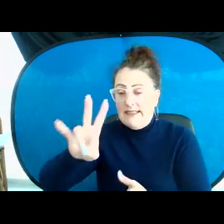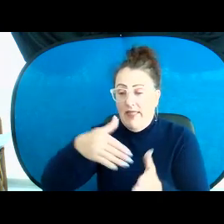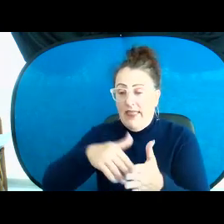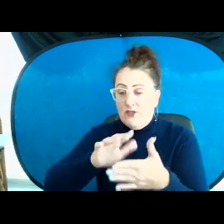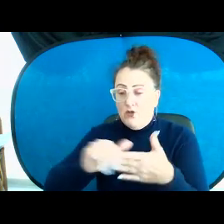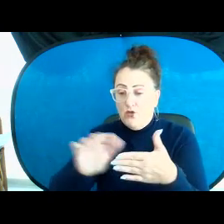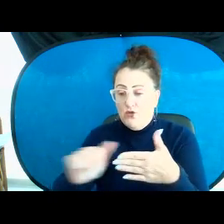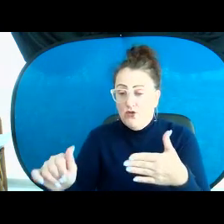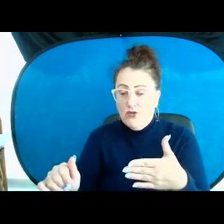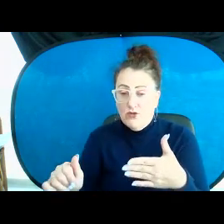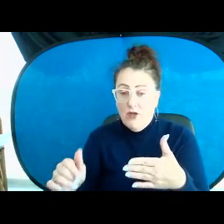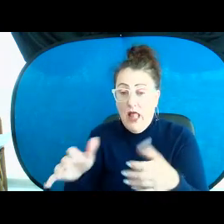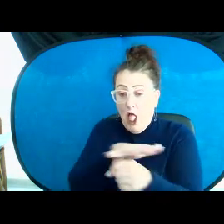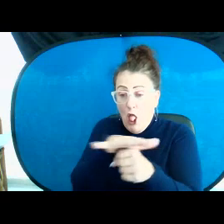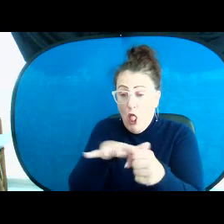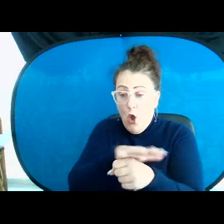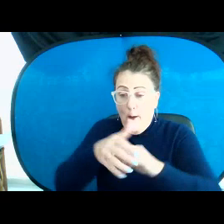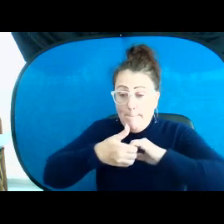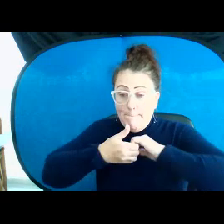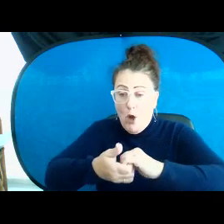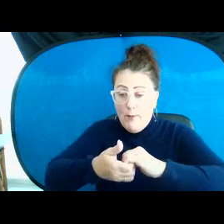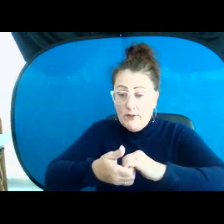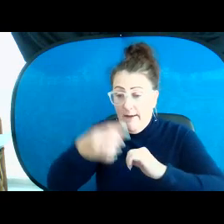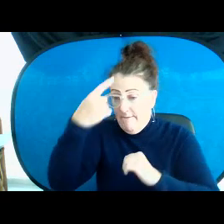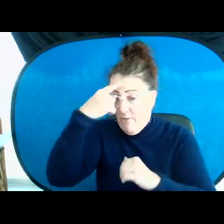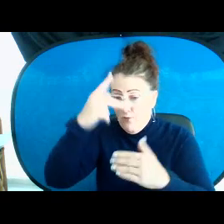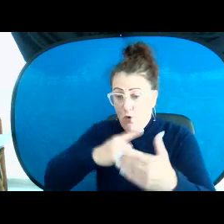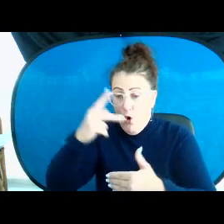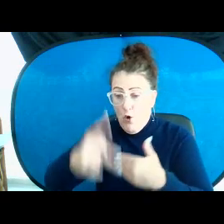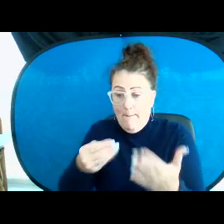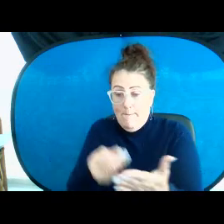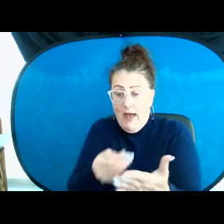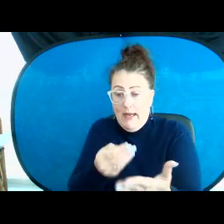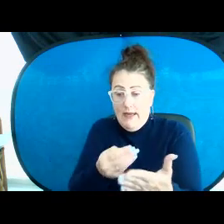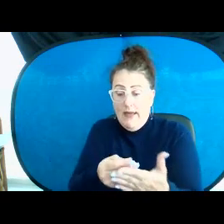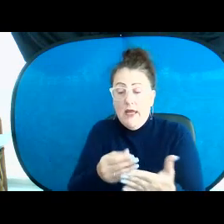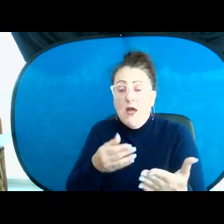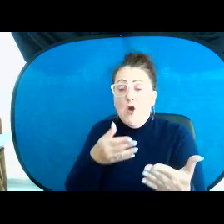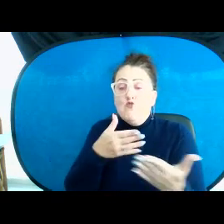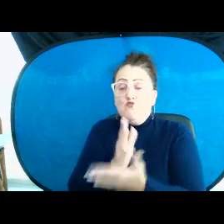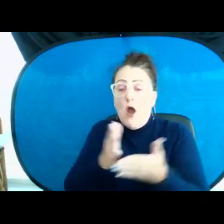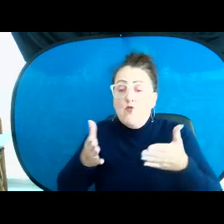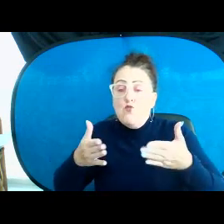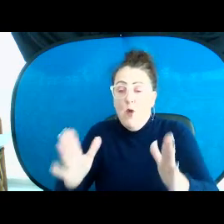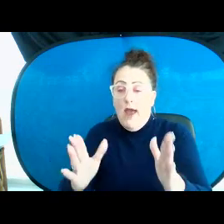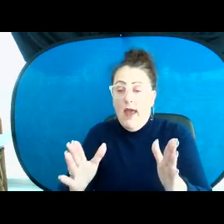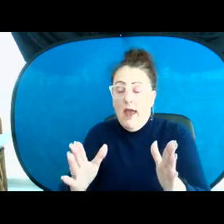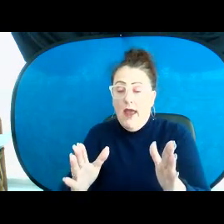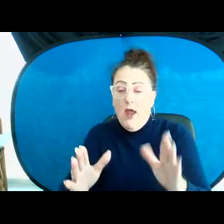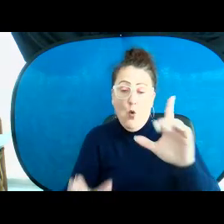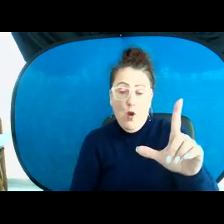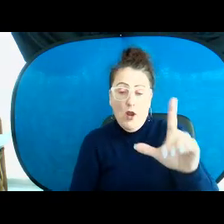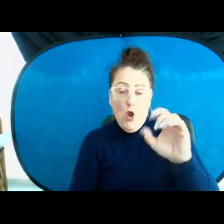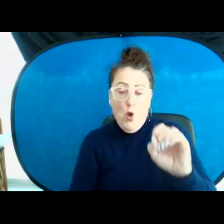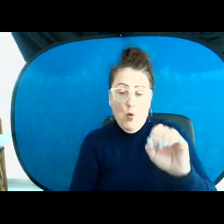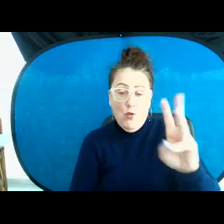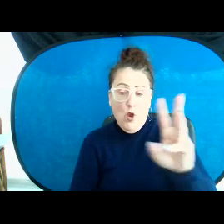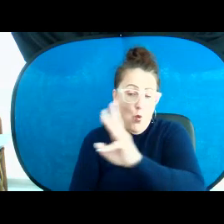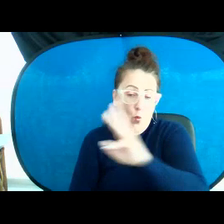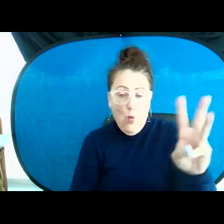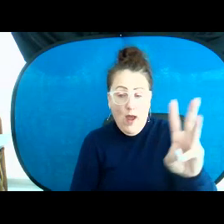$4,567,000 in local partnership formulaic program funds for the right-of-way phase of the State Route 132 West